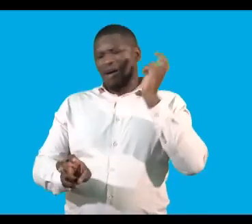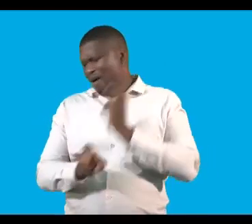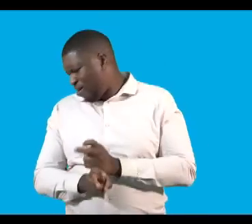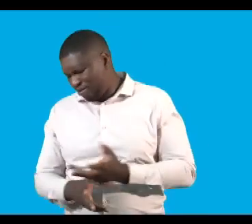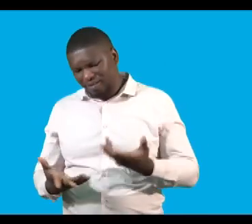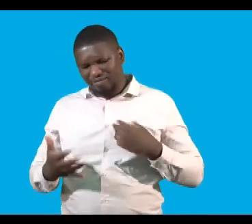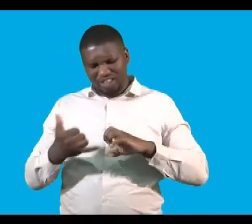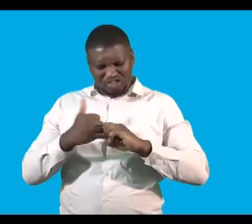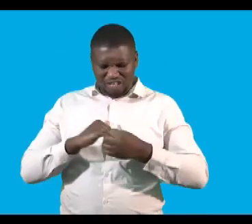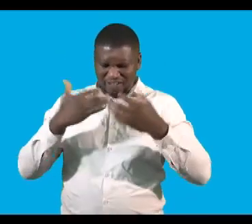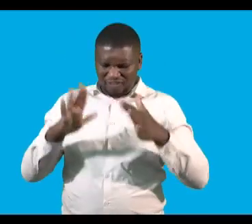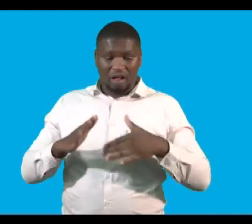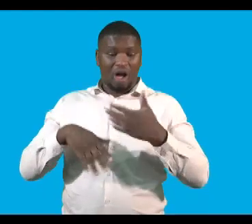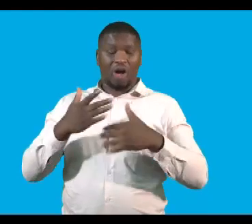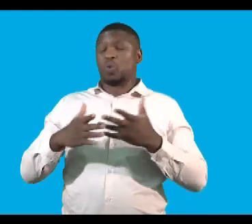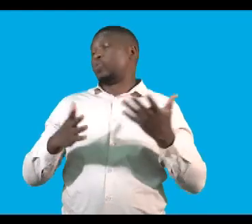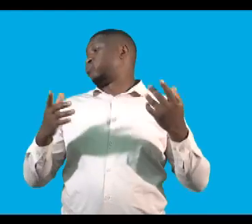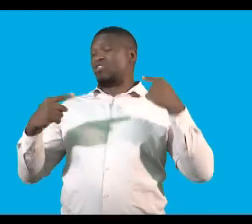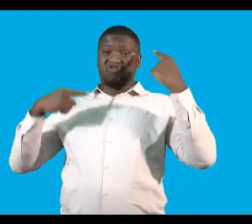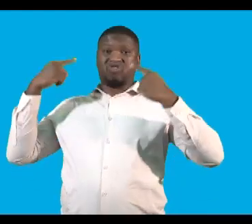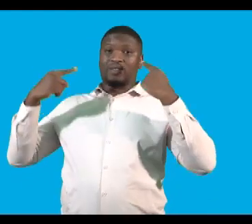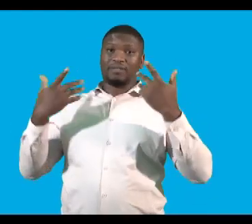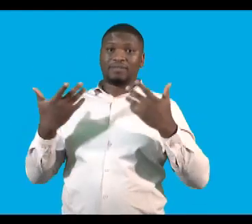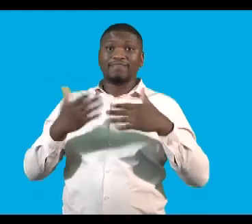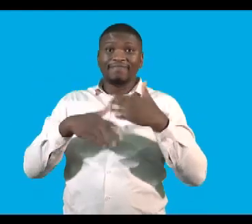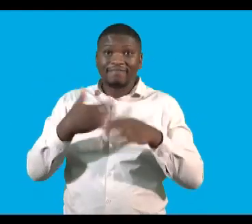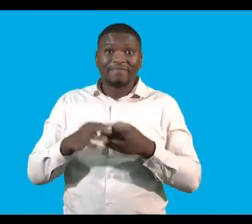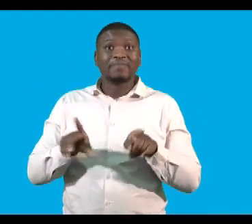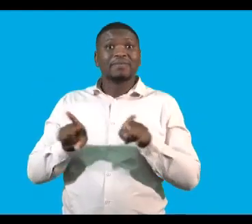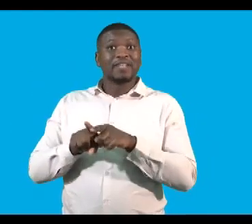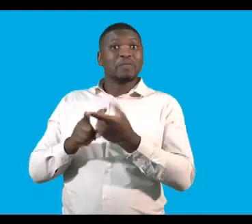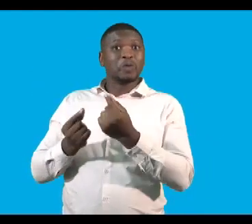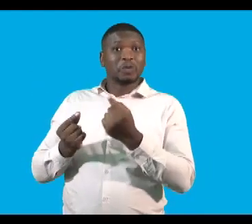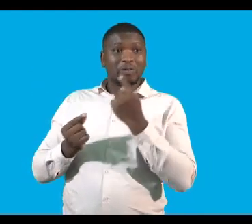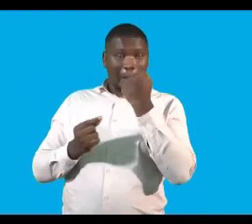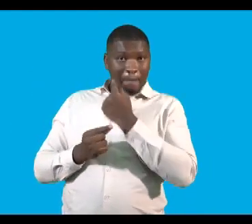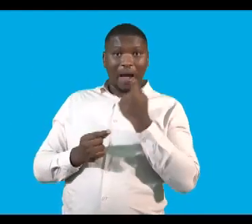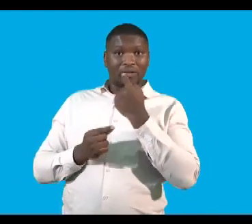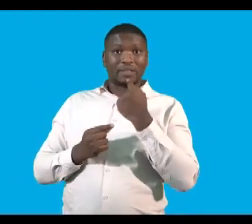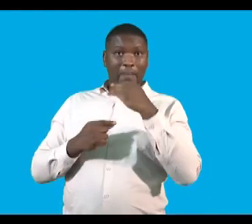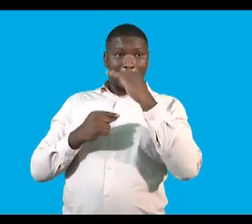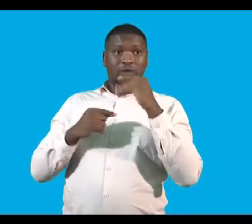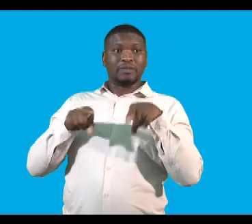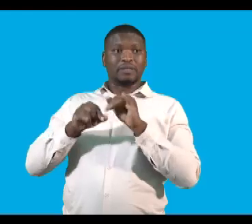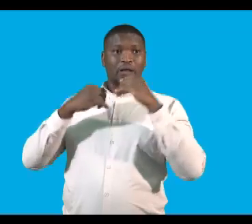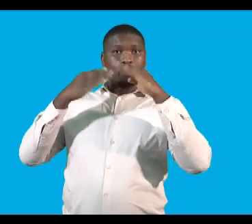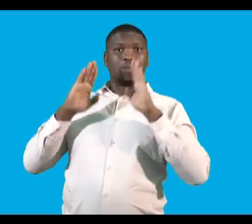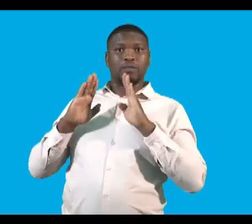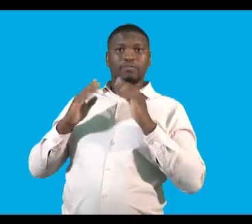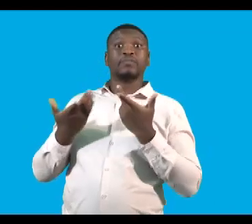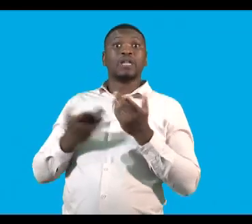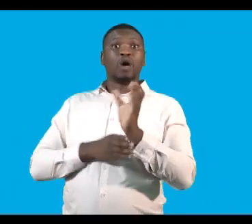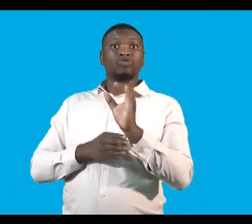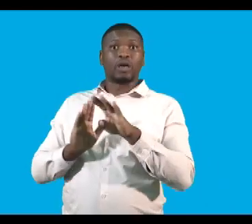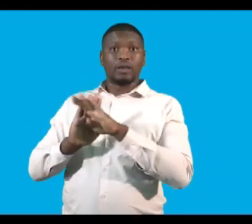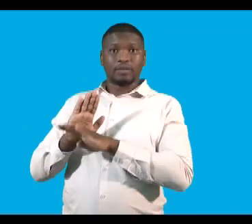improve. I tried it once. It drove me crazy." So she's standing with her arms at her side, the mouth is still turned